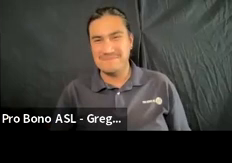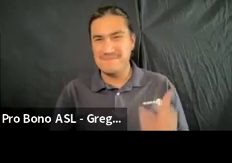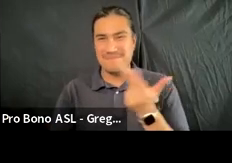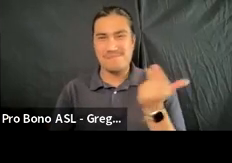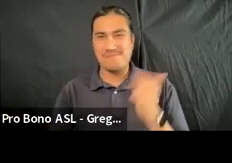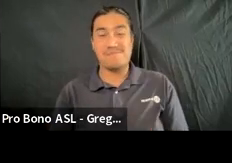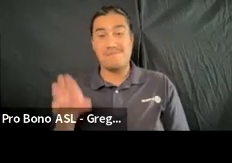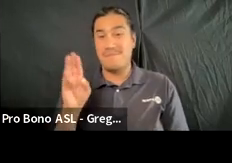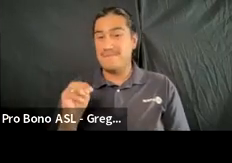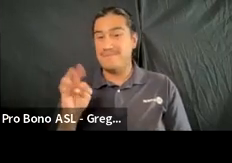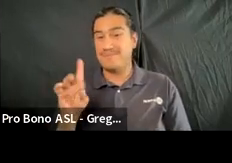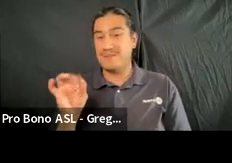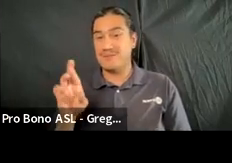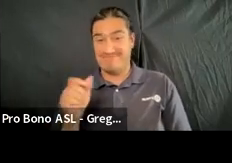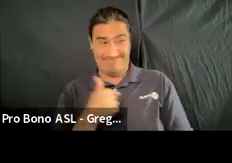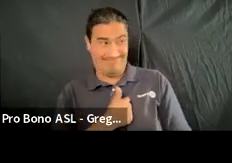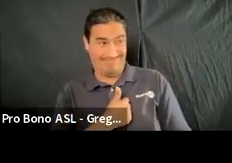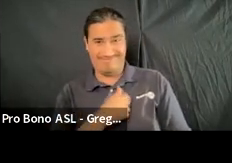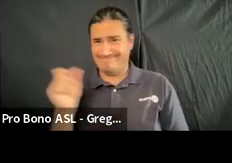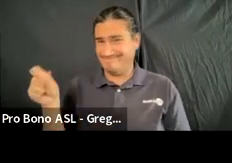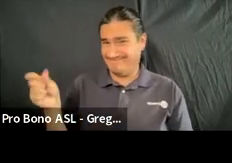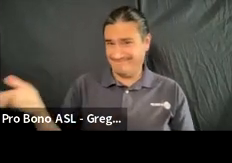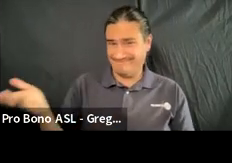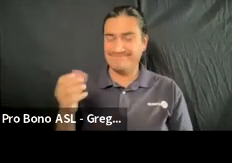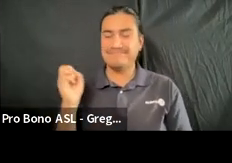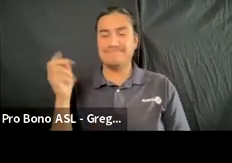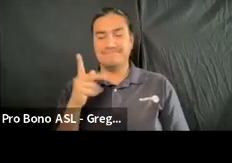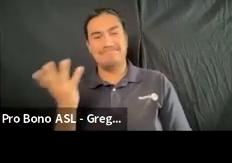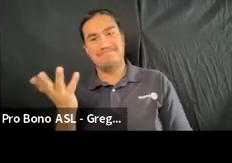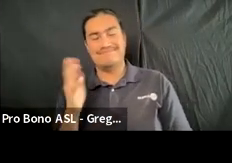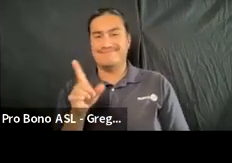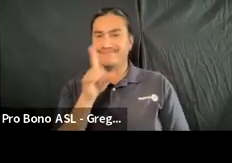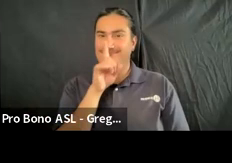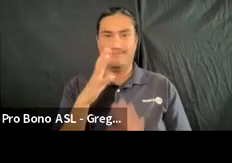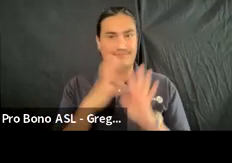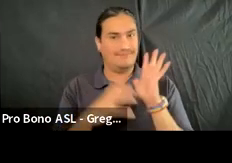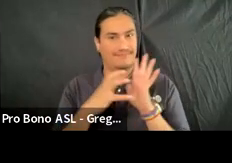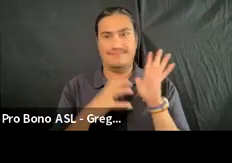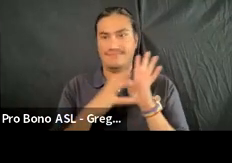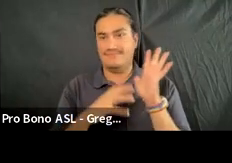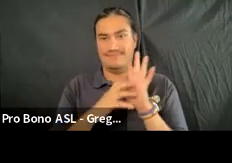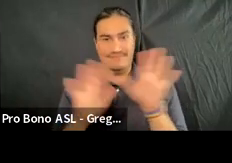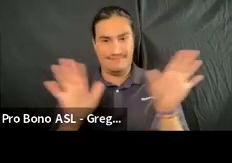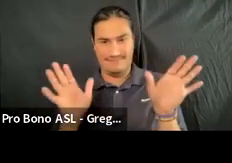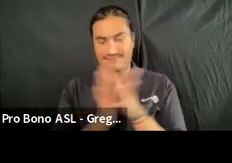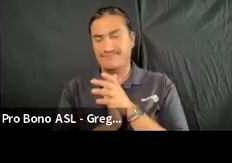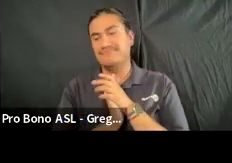Should I? Yes. All right. Well, yes. This is a very, very rough draft. Yes.